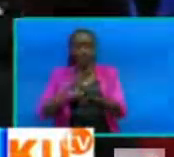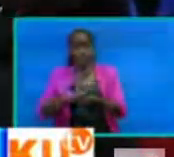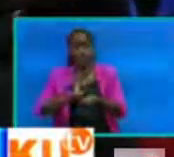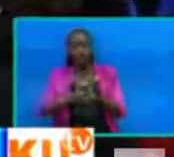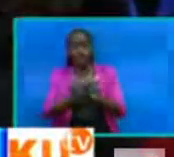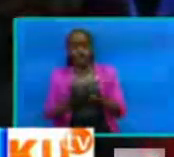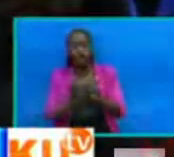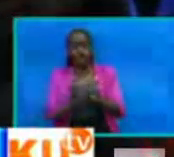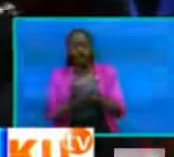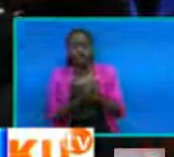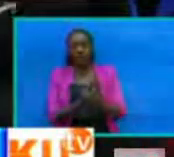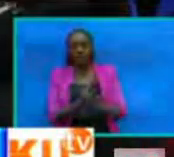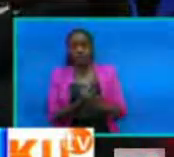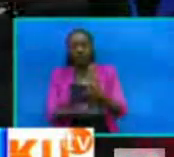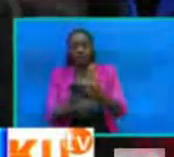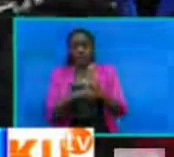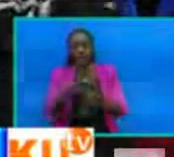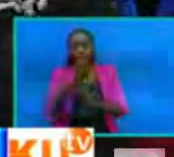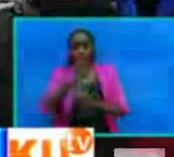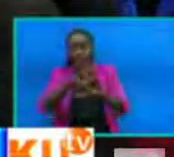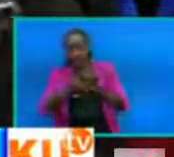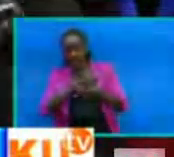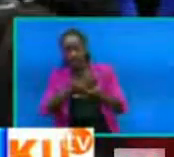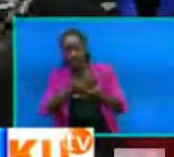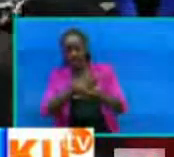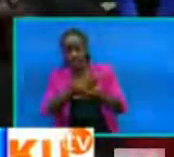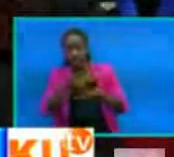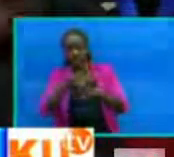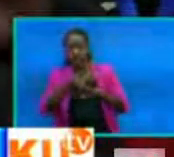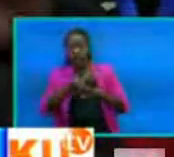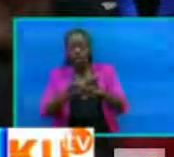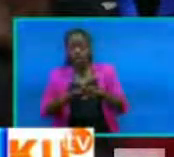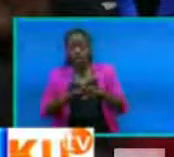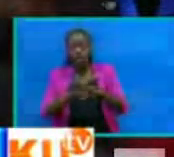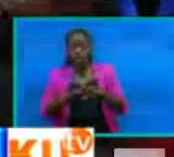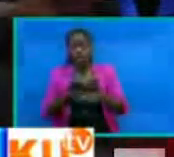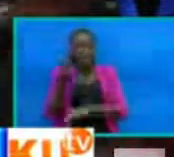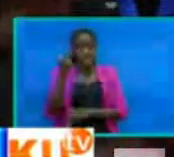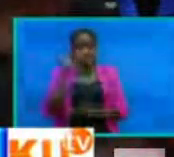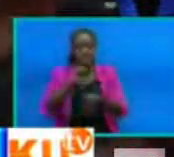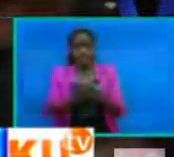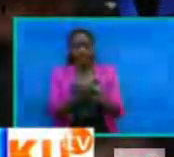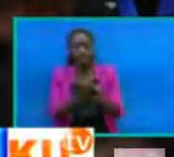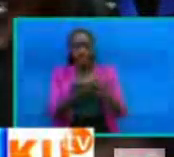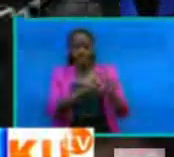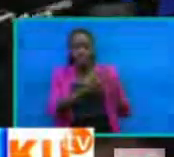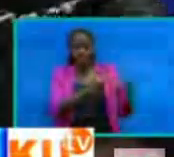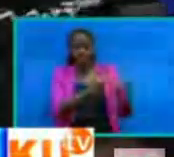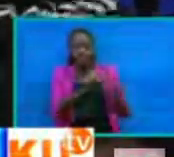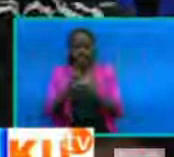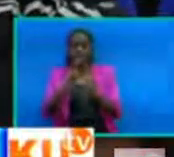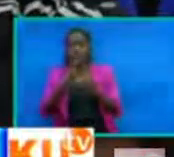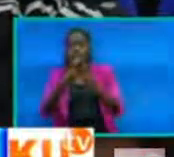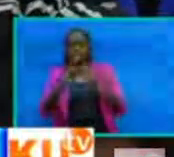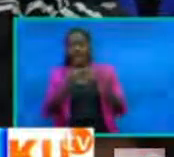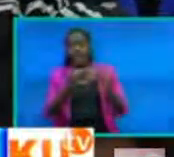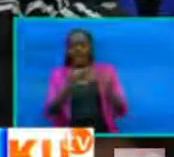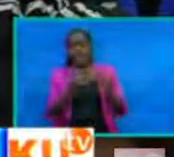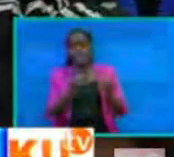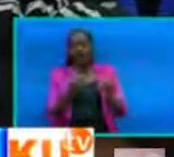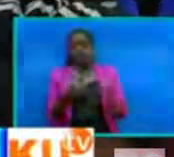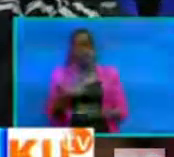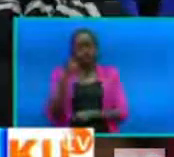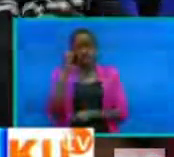is developed earlier, because apart from your talent, you need to understand the game, the movement, the formation. So I